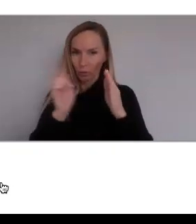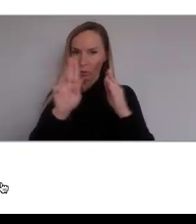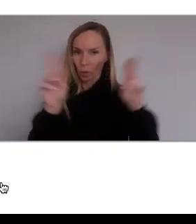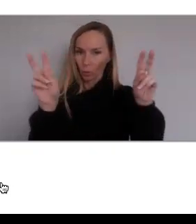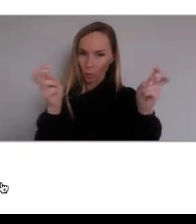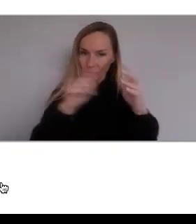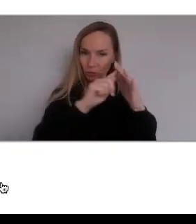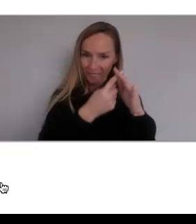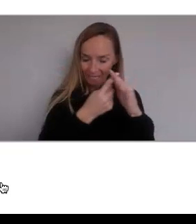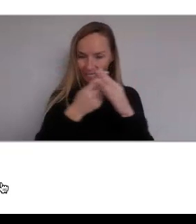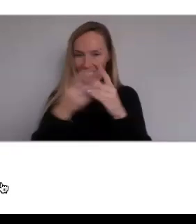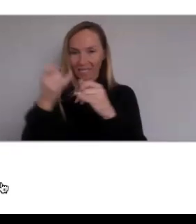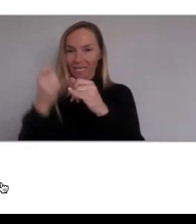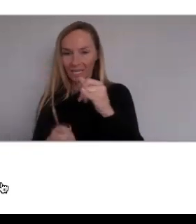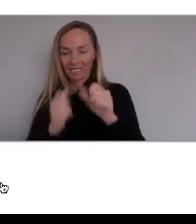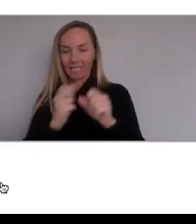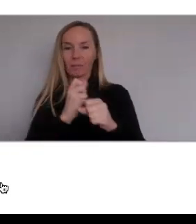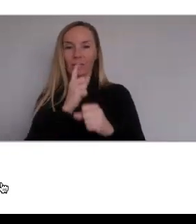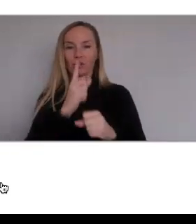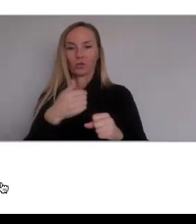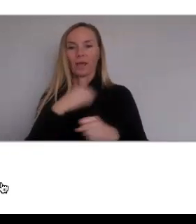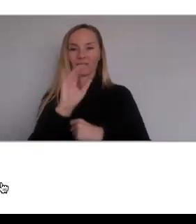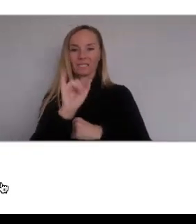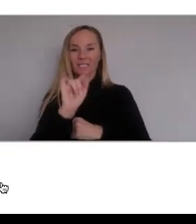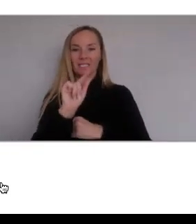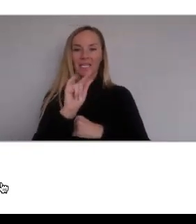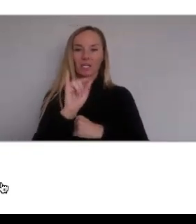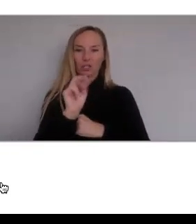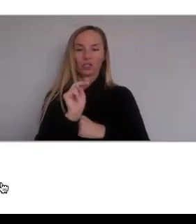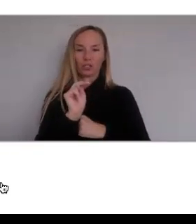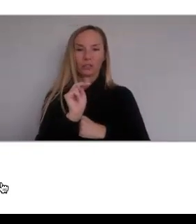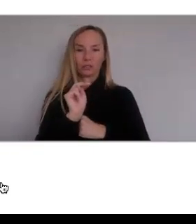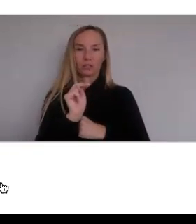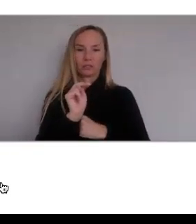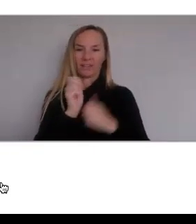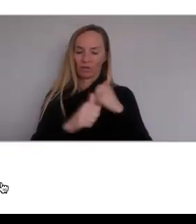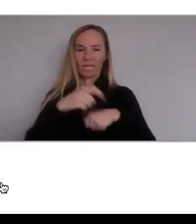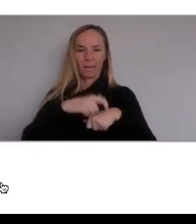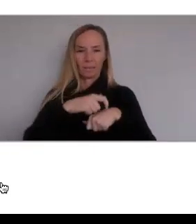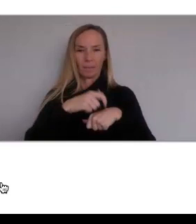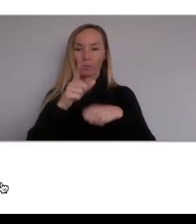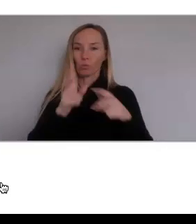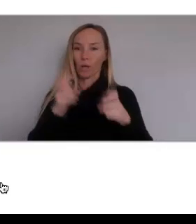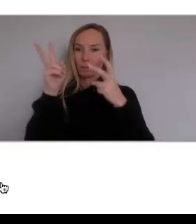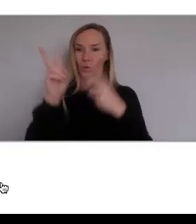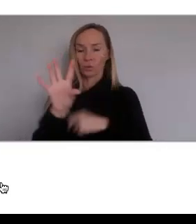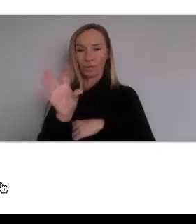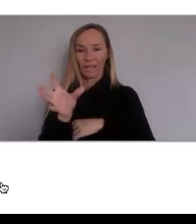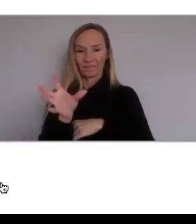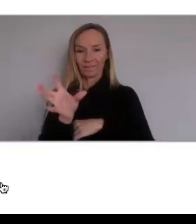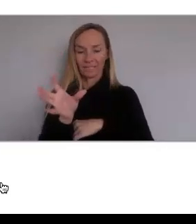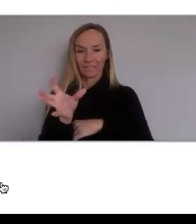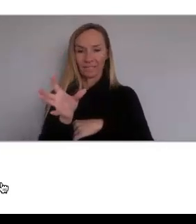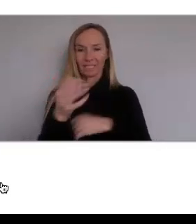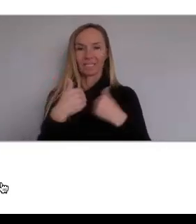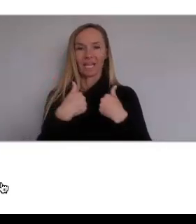end, and that every time you have a citation. Also keep in mind, when you upload something to Canvas, it